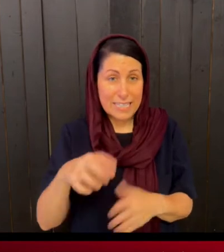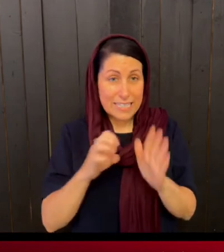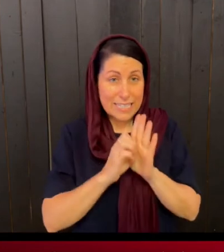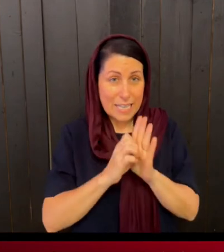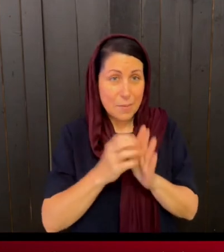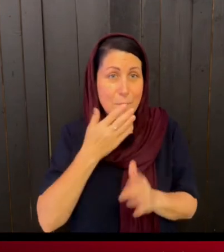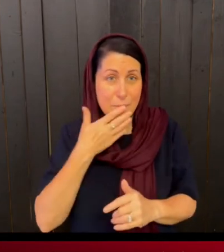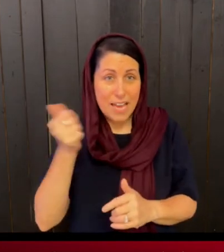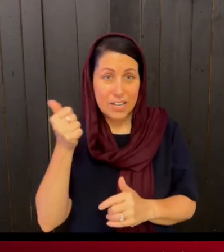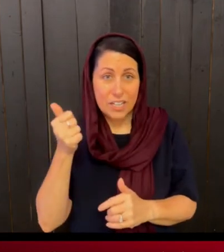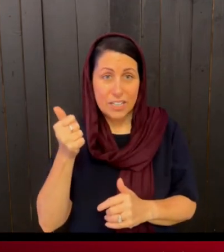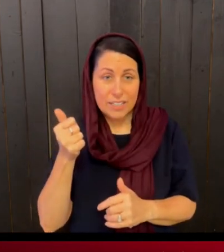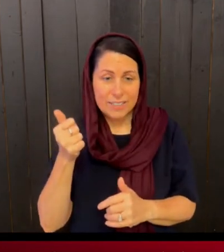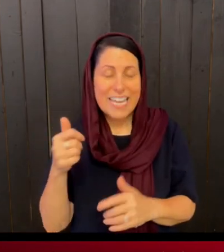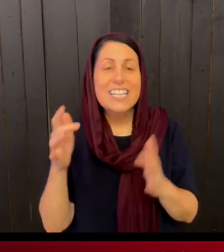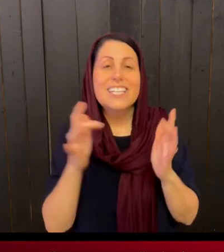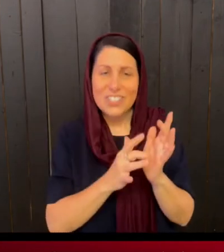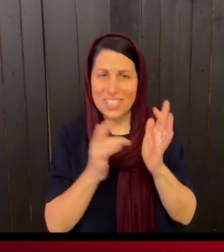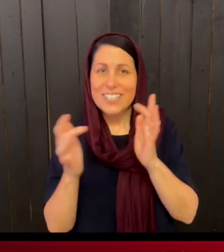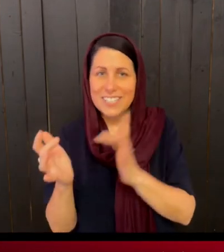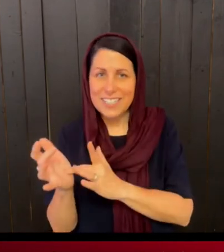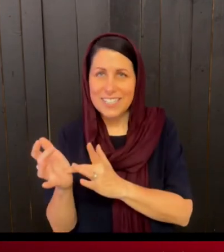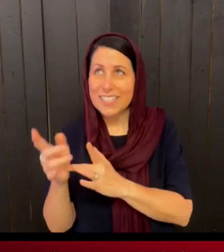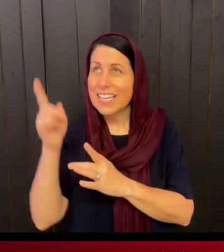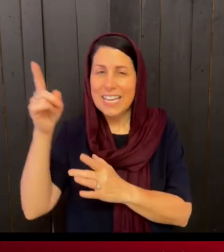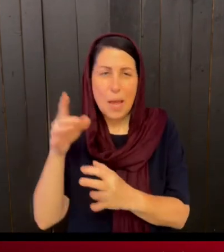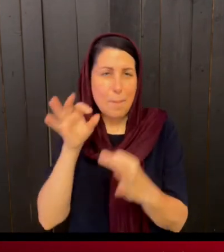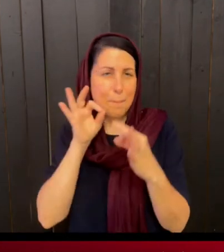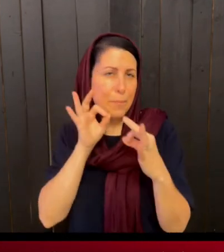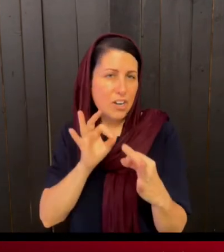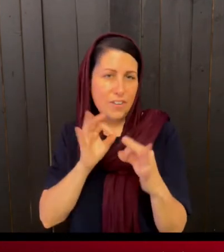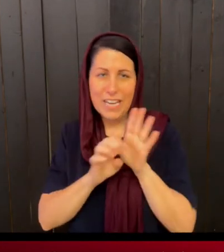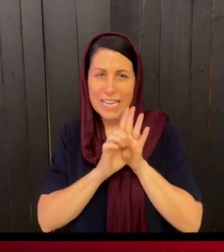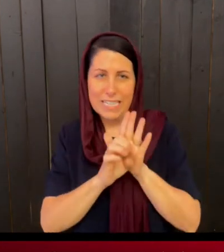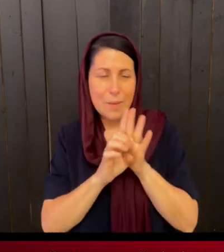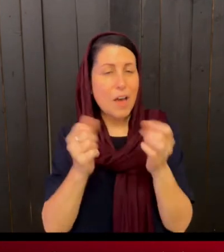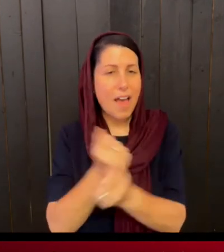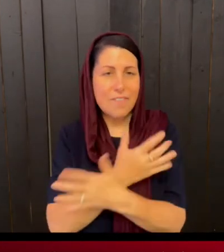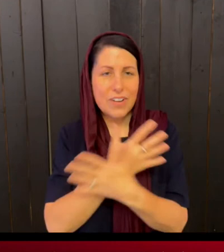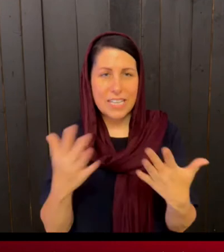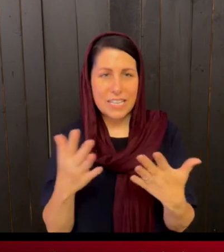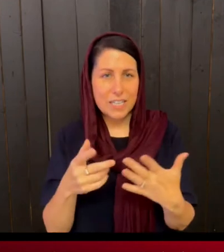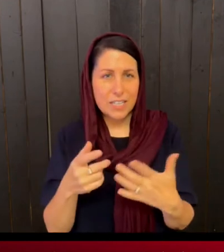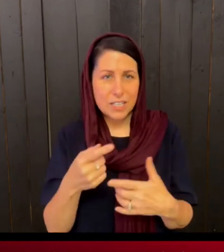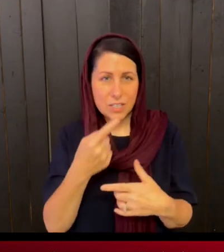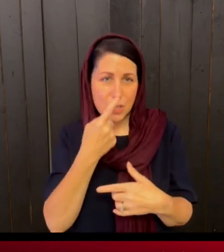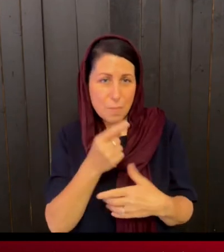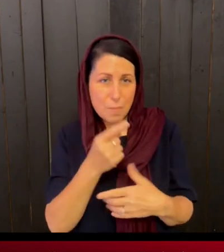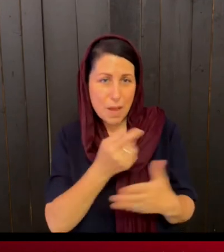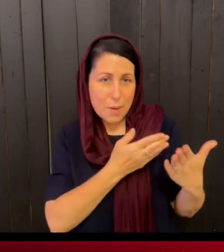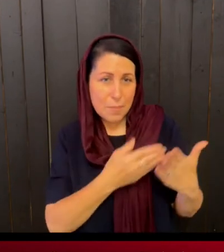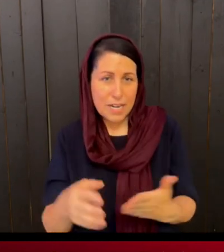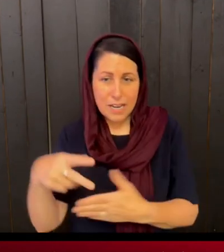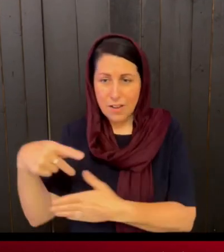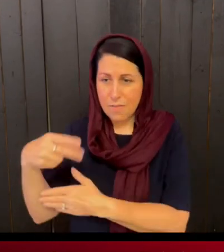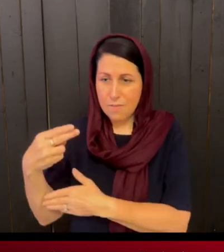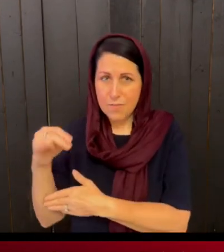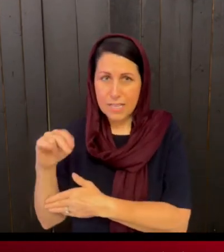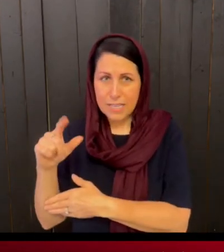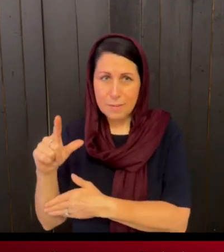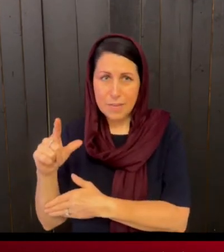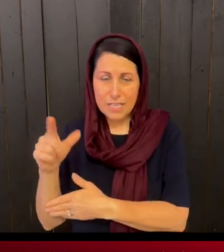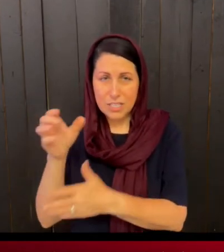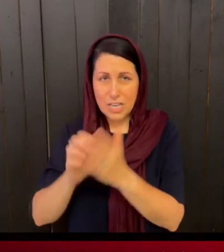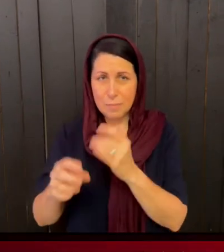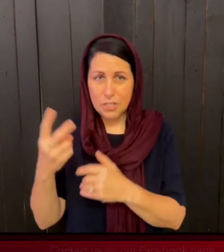Jesus, he's our perfect example of everything. The perfect example of everything. Could you bring up Philippians 2? Verses 3 through 11. Thank you.